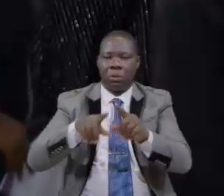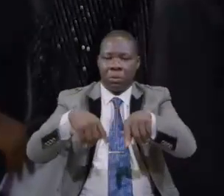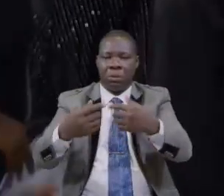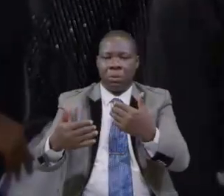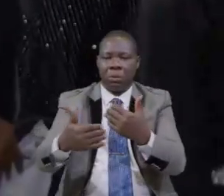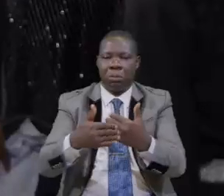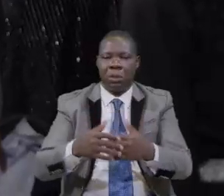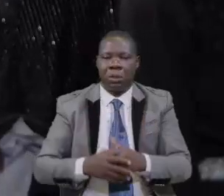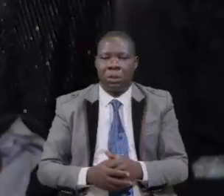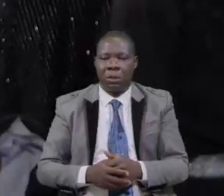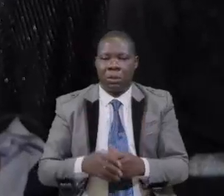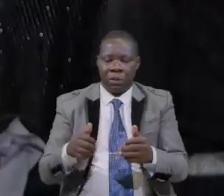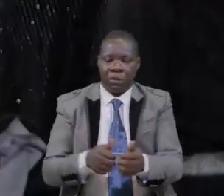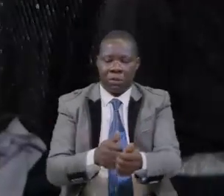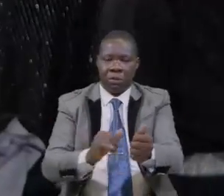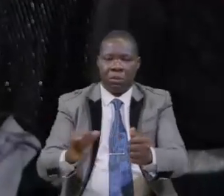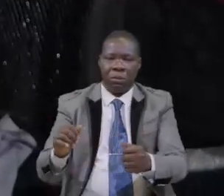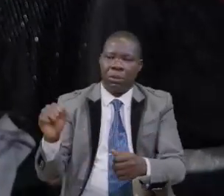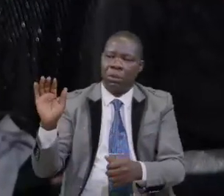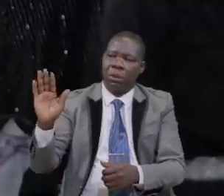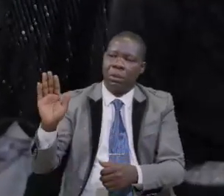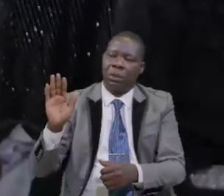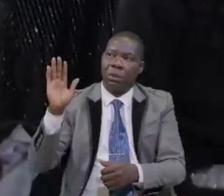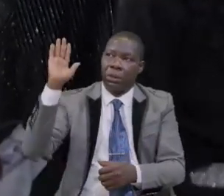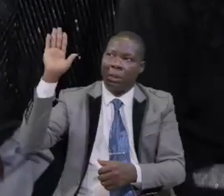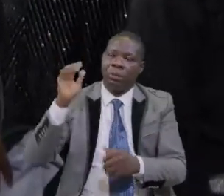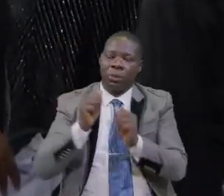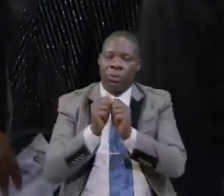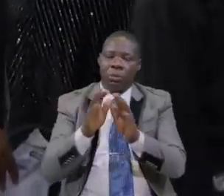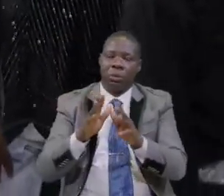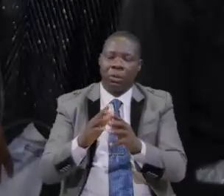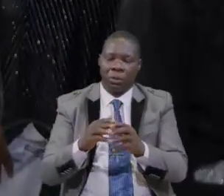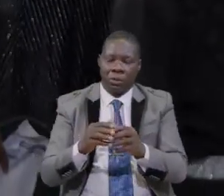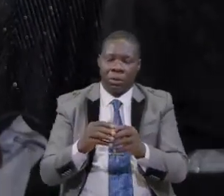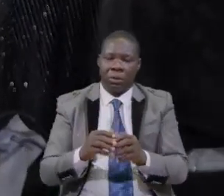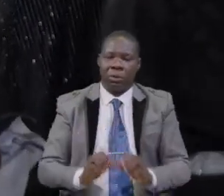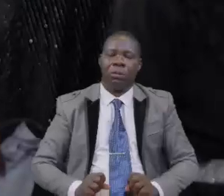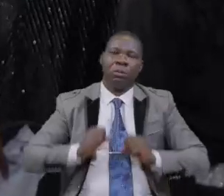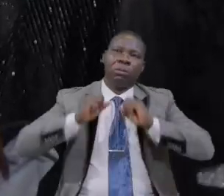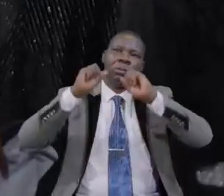Following him without yielding to temptation.